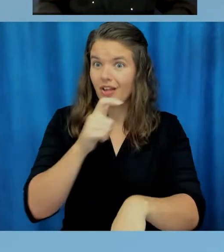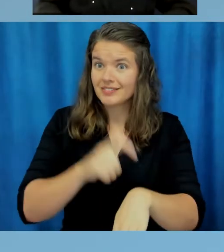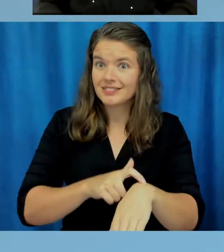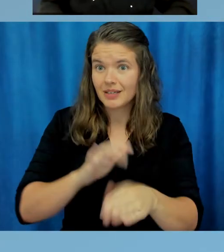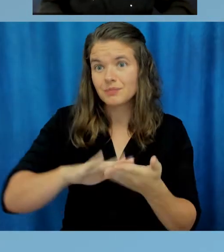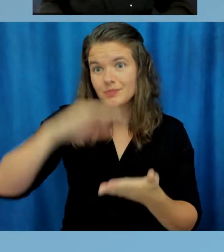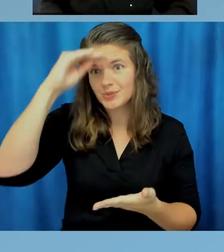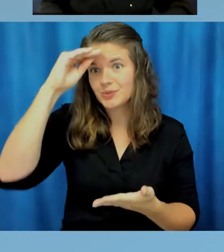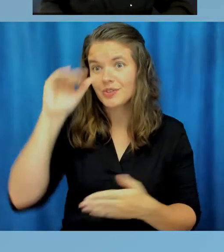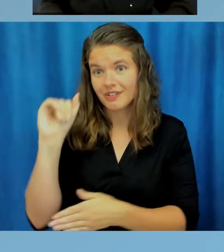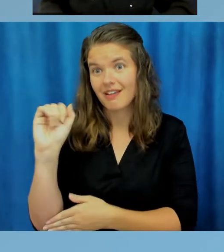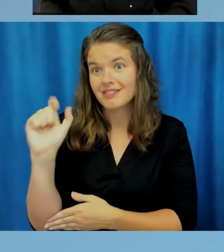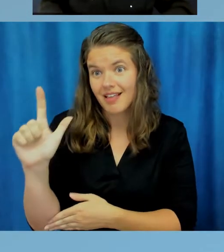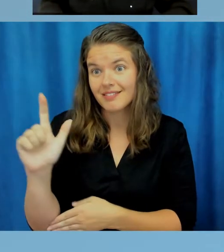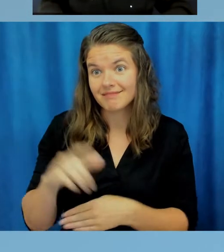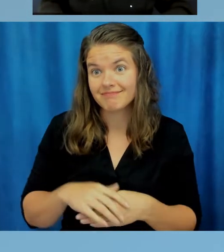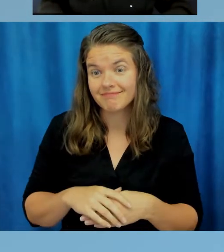ASL.